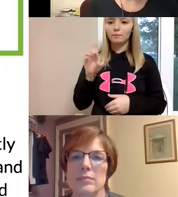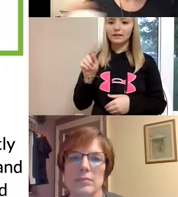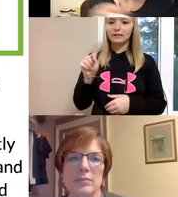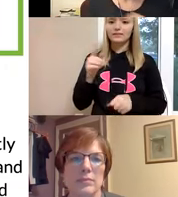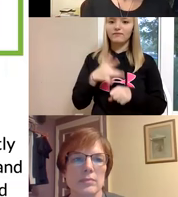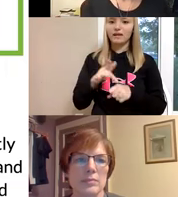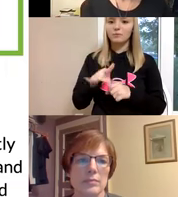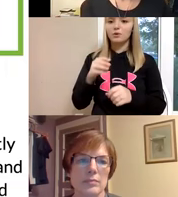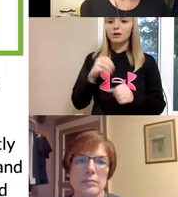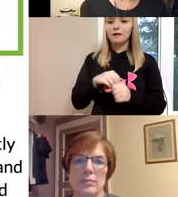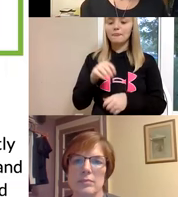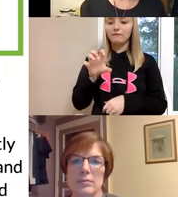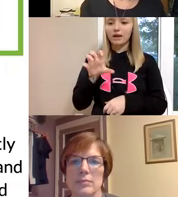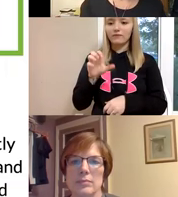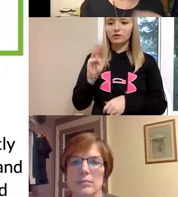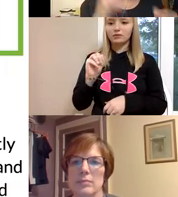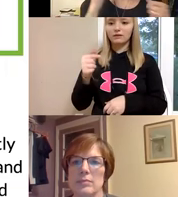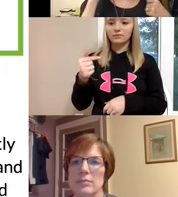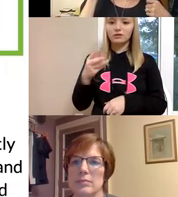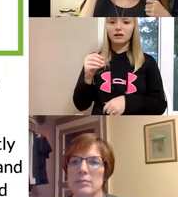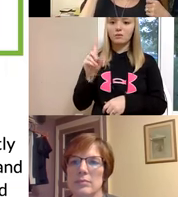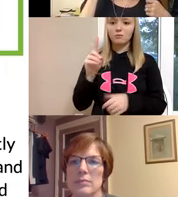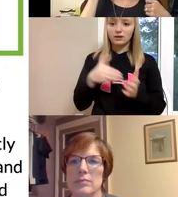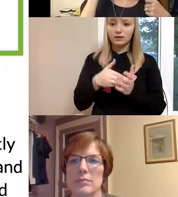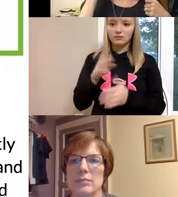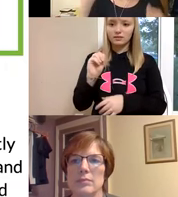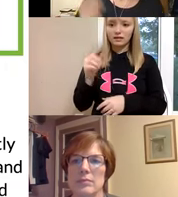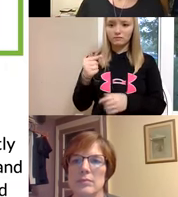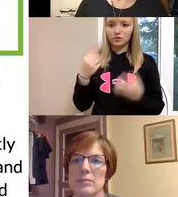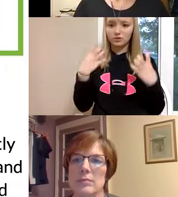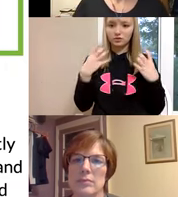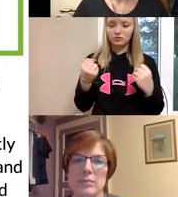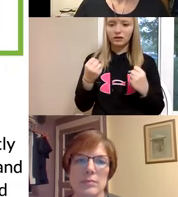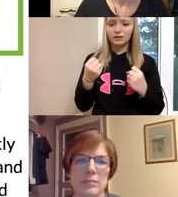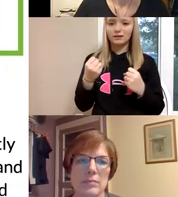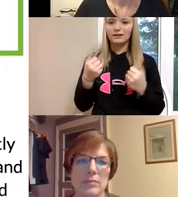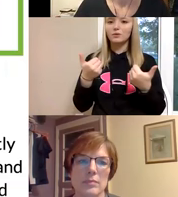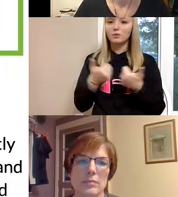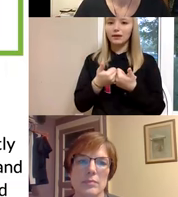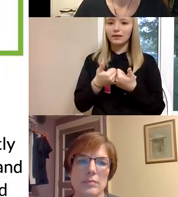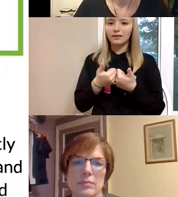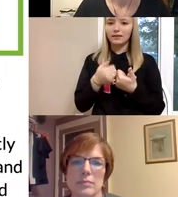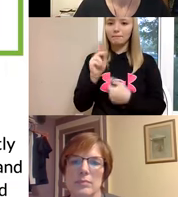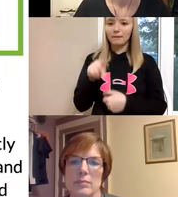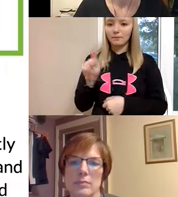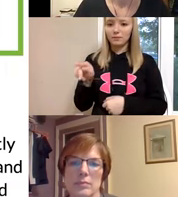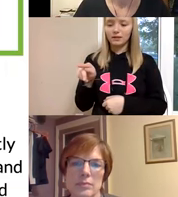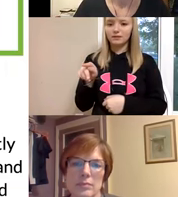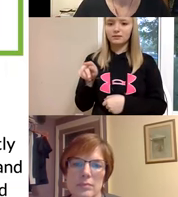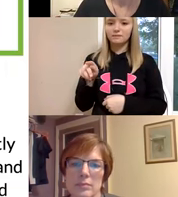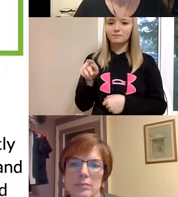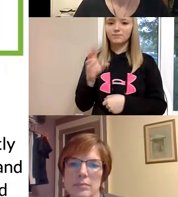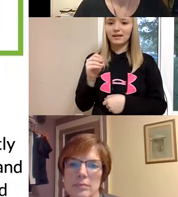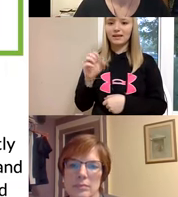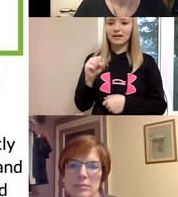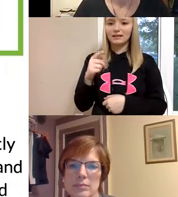500 mg and the 1000 mg strength. It's paired with peppermint and